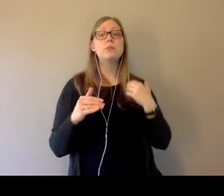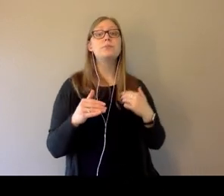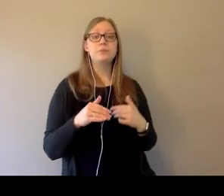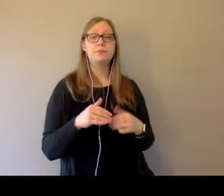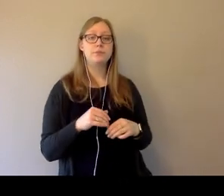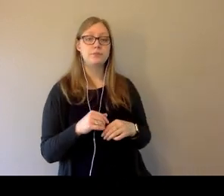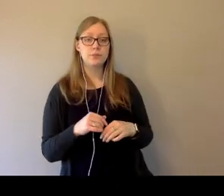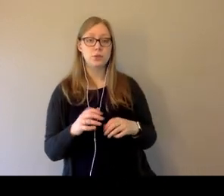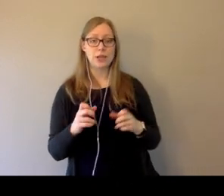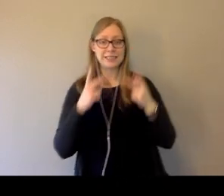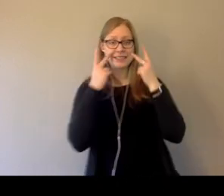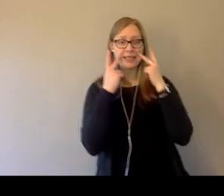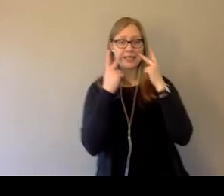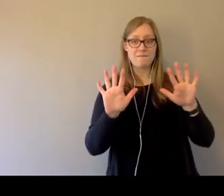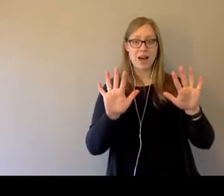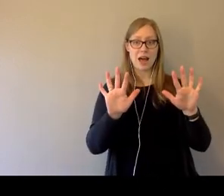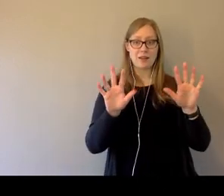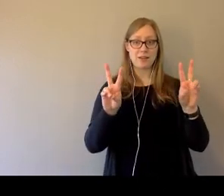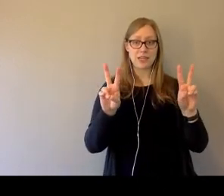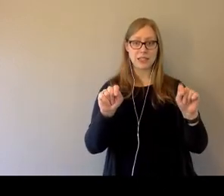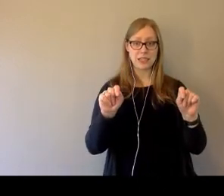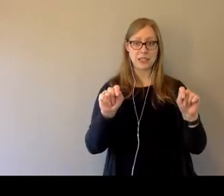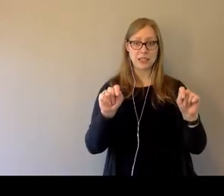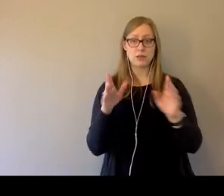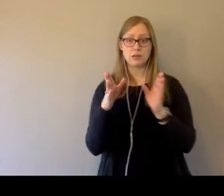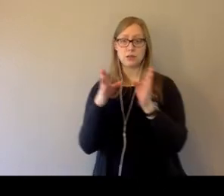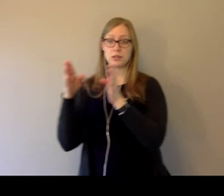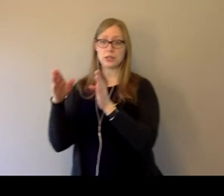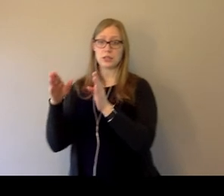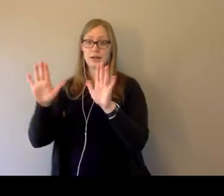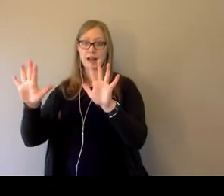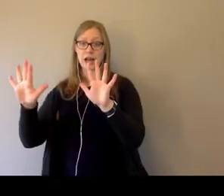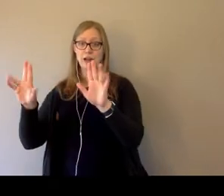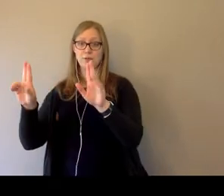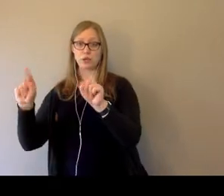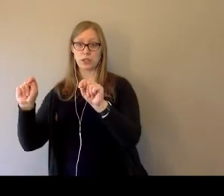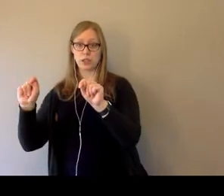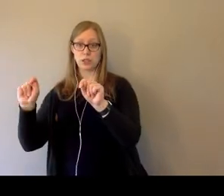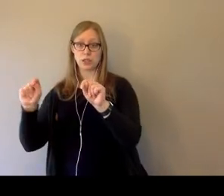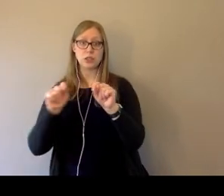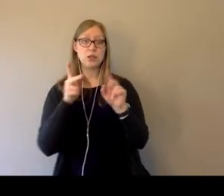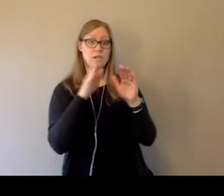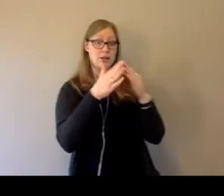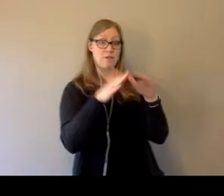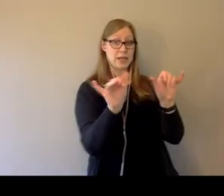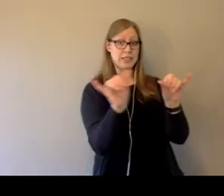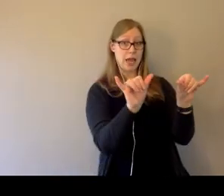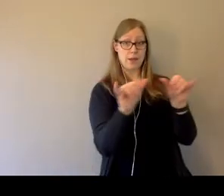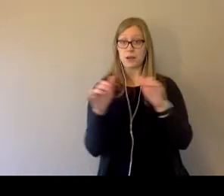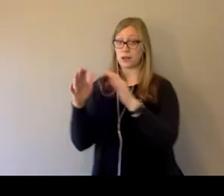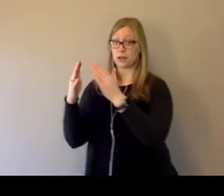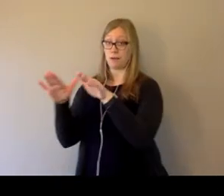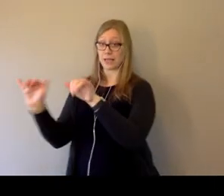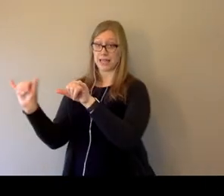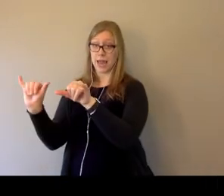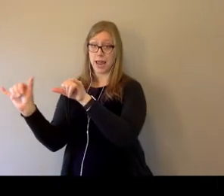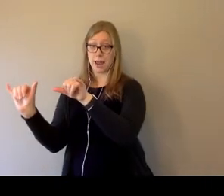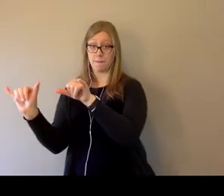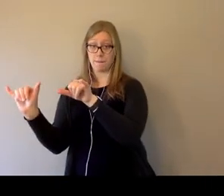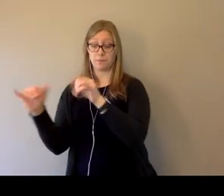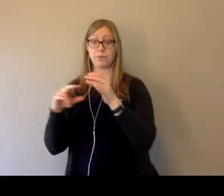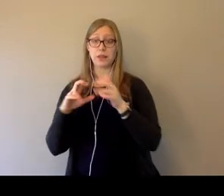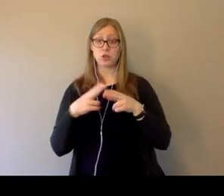right? Now, what I want to show is that RT over UT is